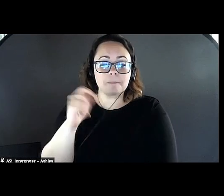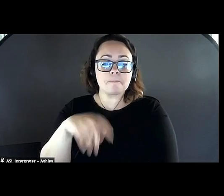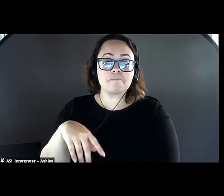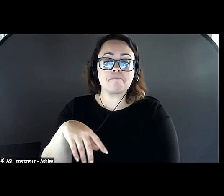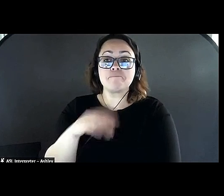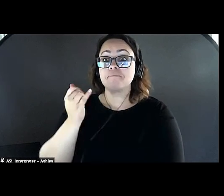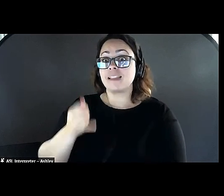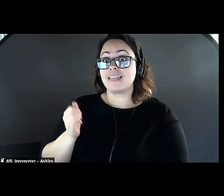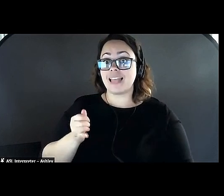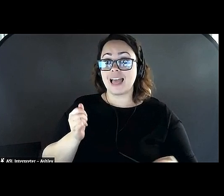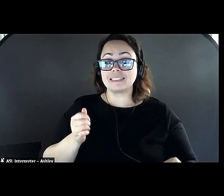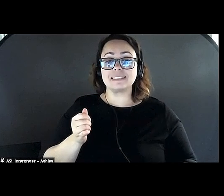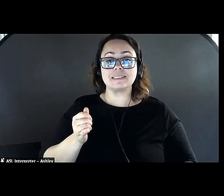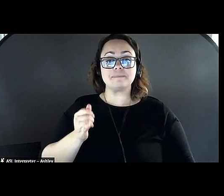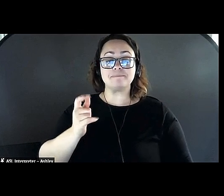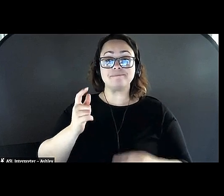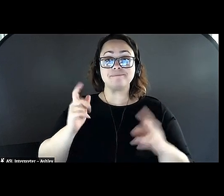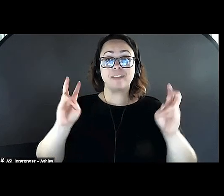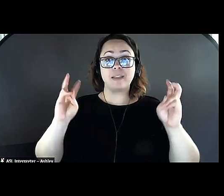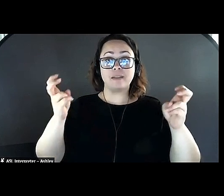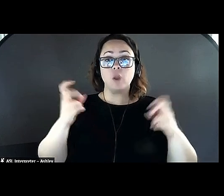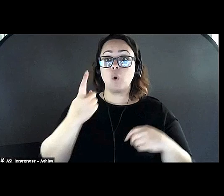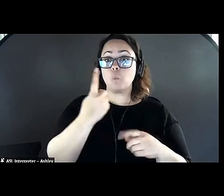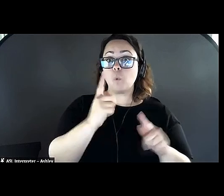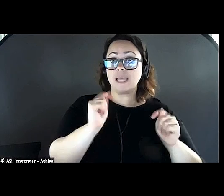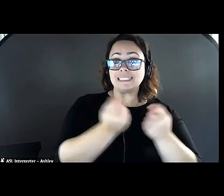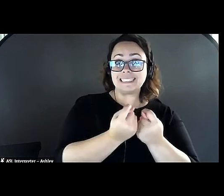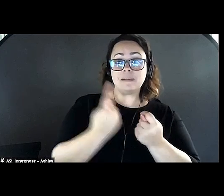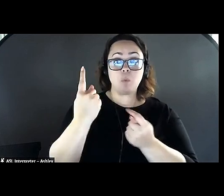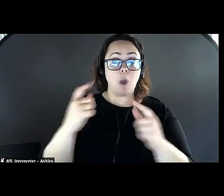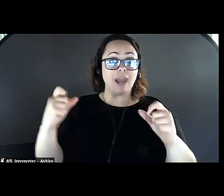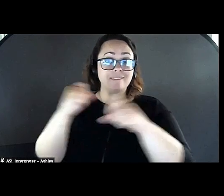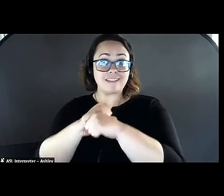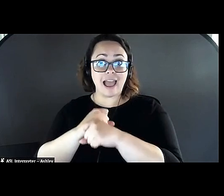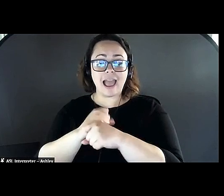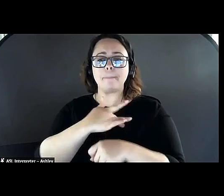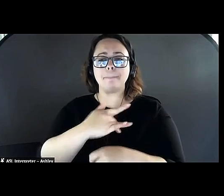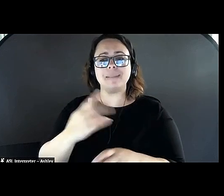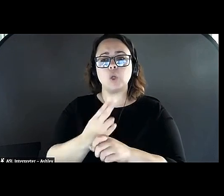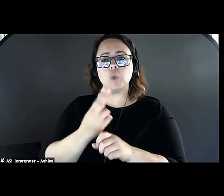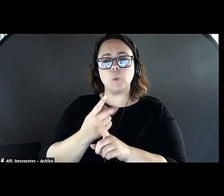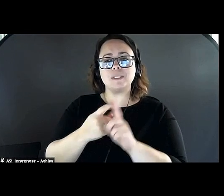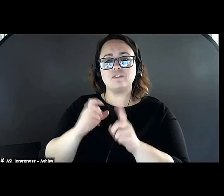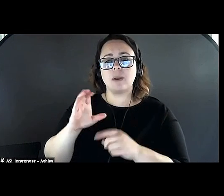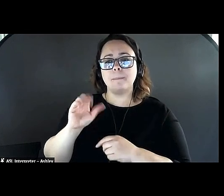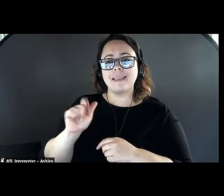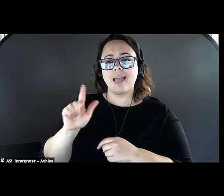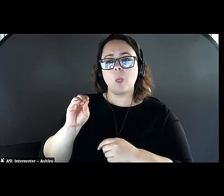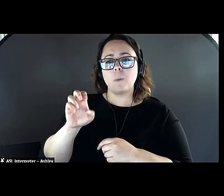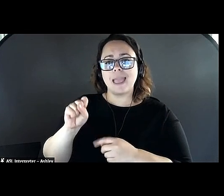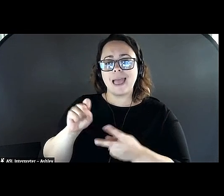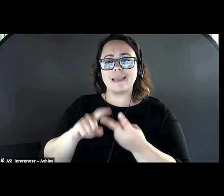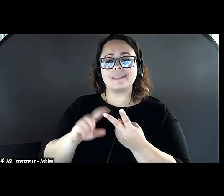Lastly, the motto, one team, one fight, is often used by Cal-OES, CDT, and